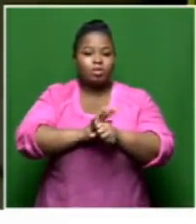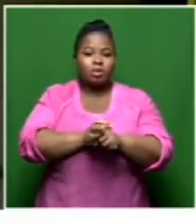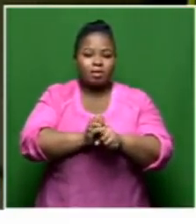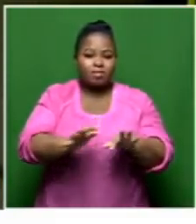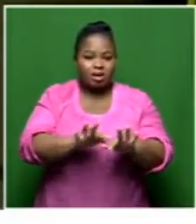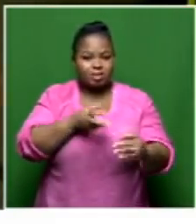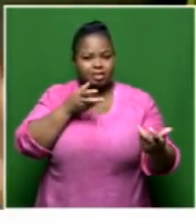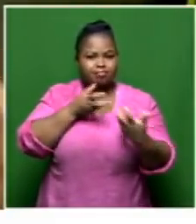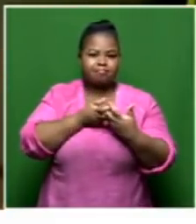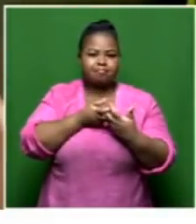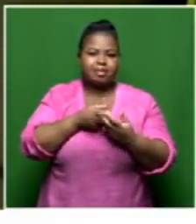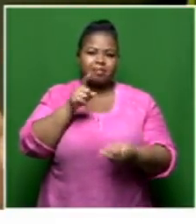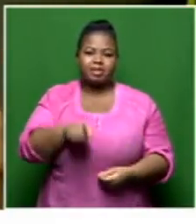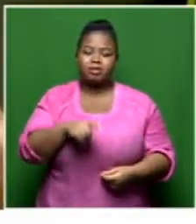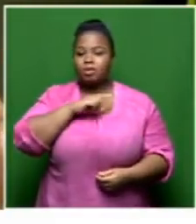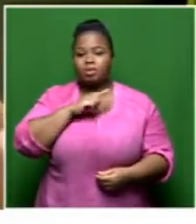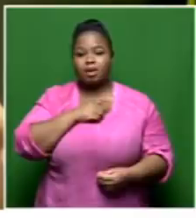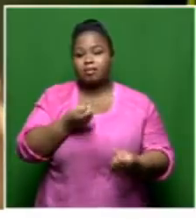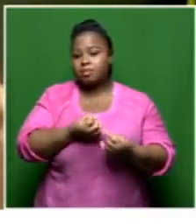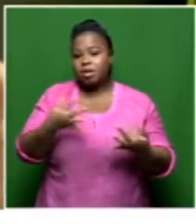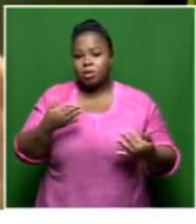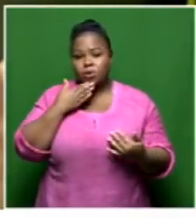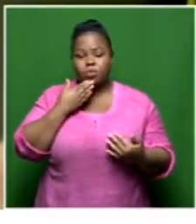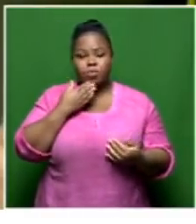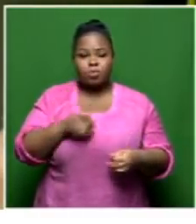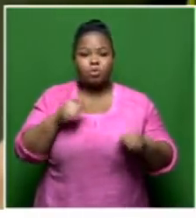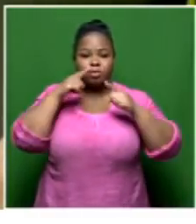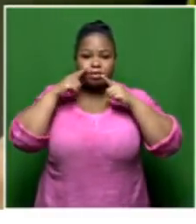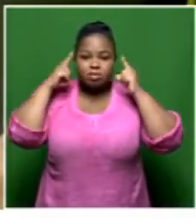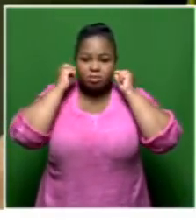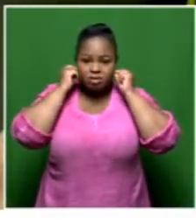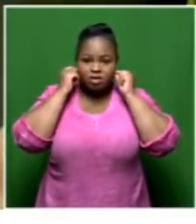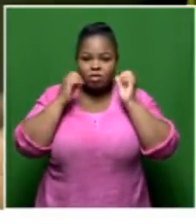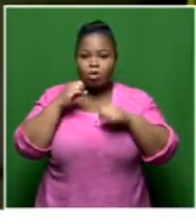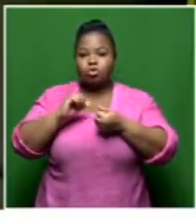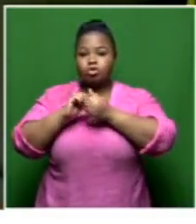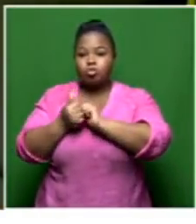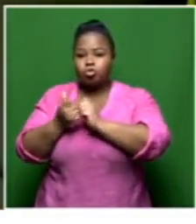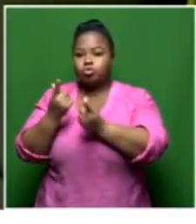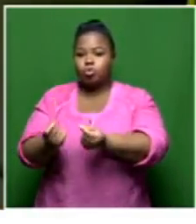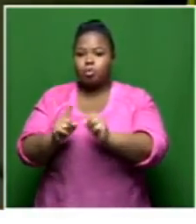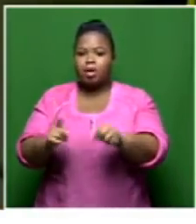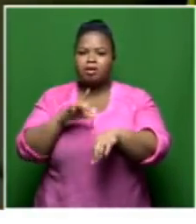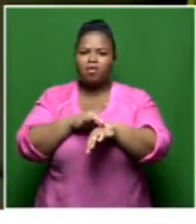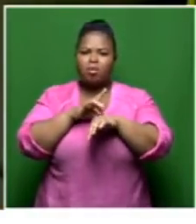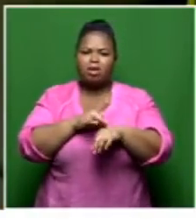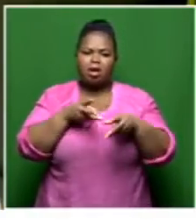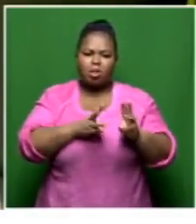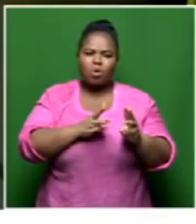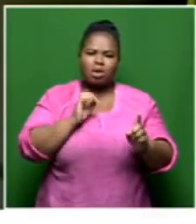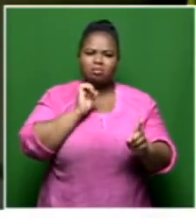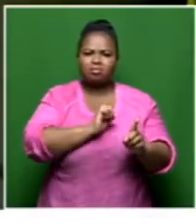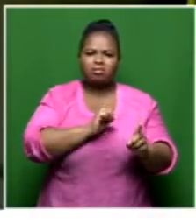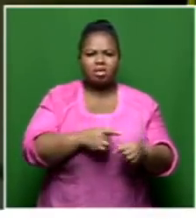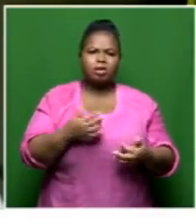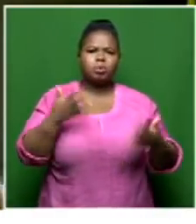the sportsmen is that many of them were wearing masks designed for surgery. Now, that's great in an operating theater with nice